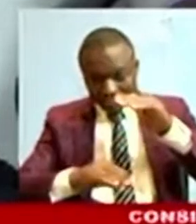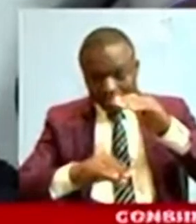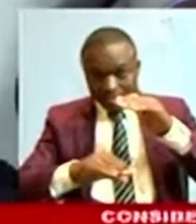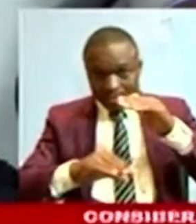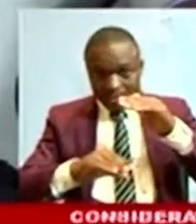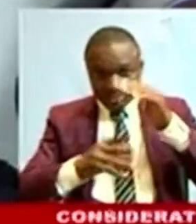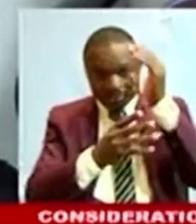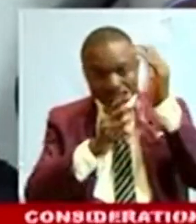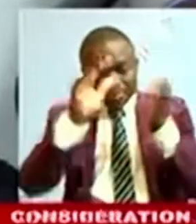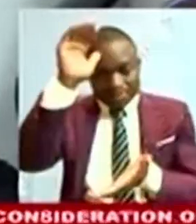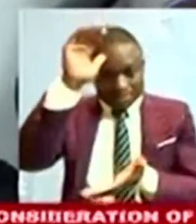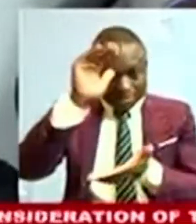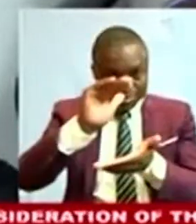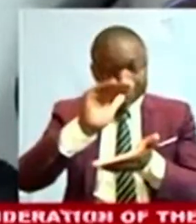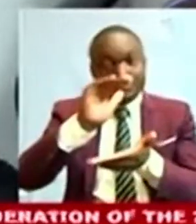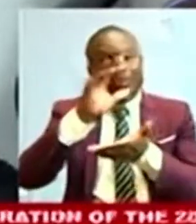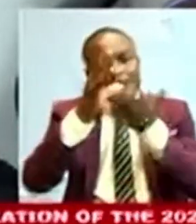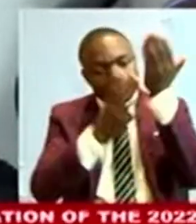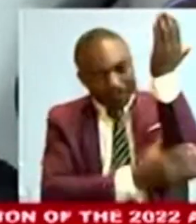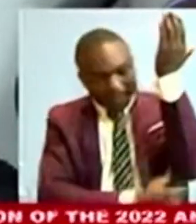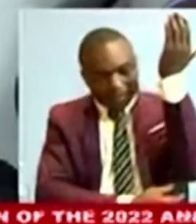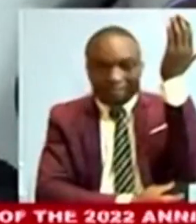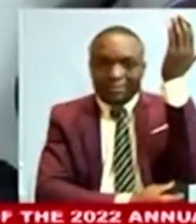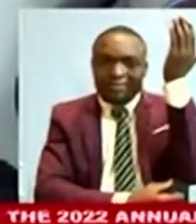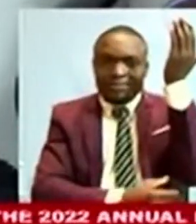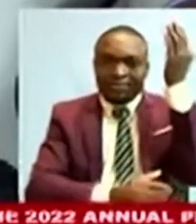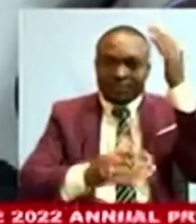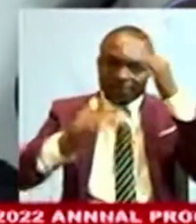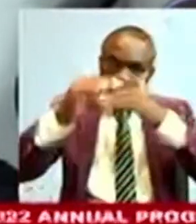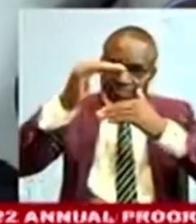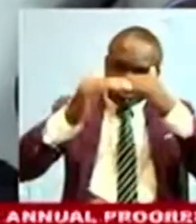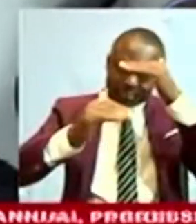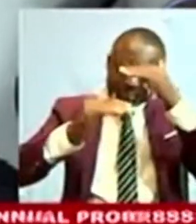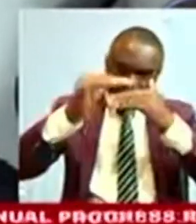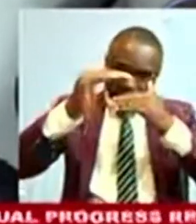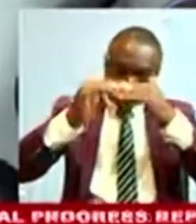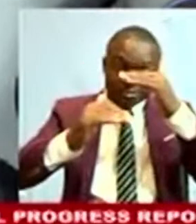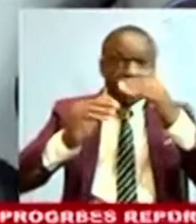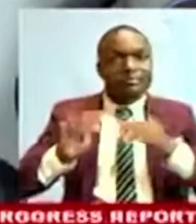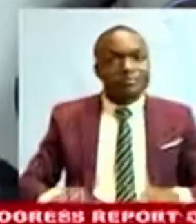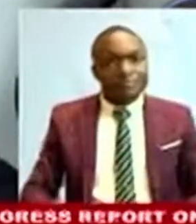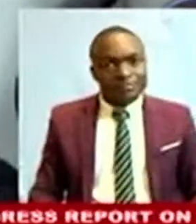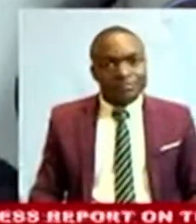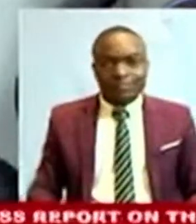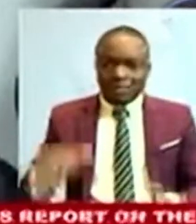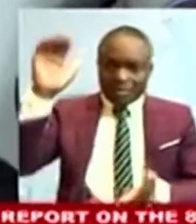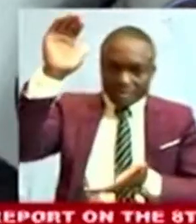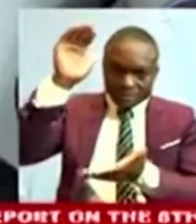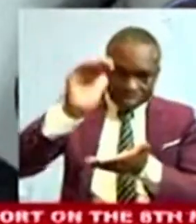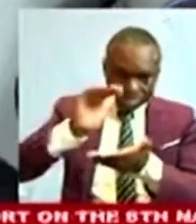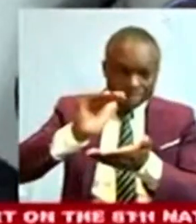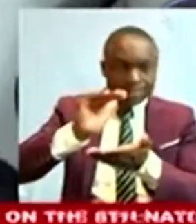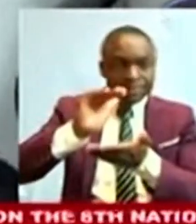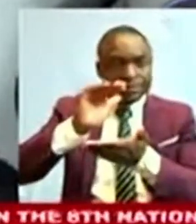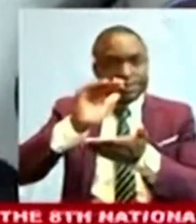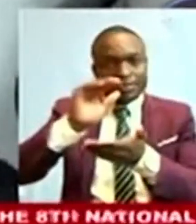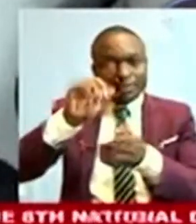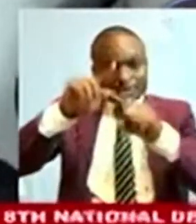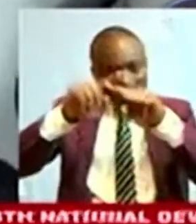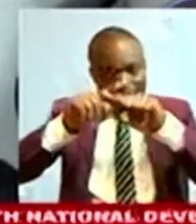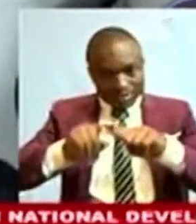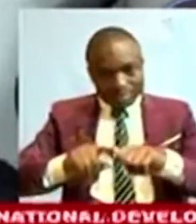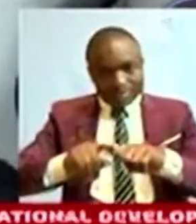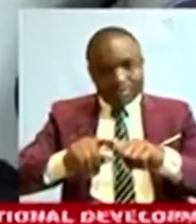poverty, vulnerability, and inequalities, specifically to reduce vulnerability associated